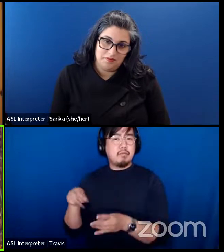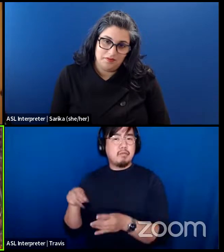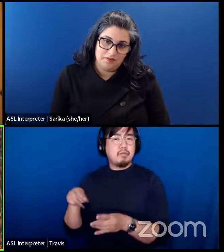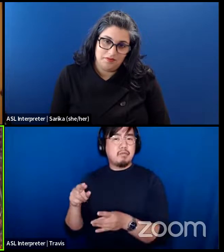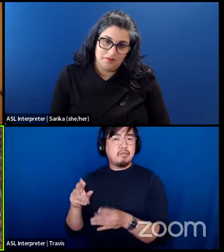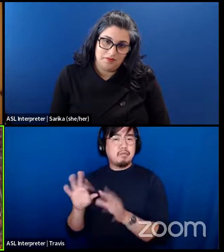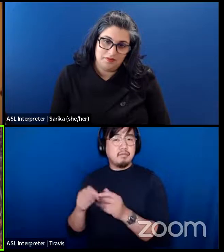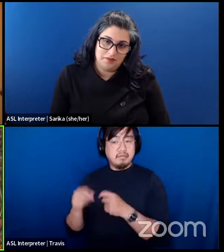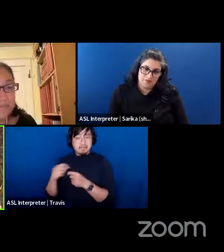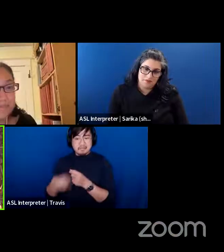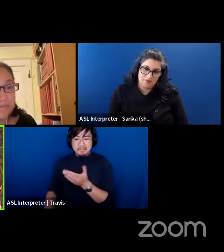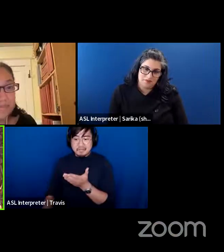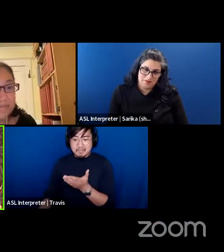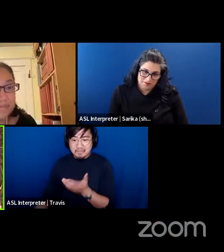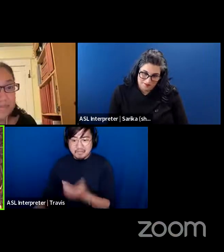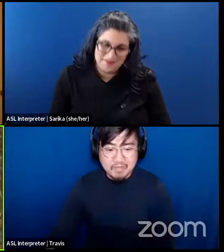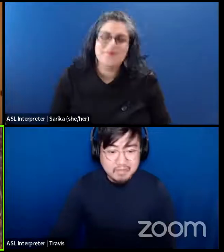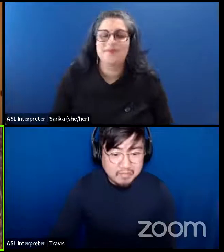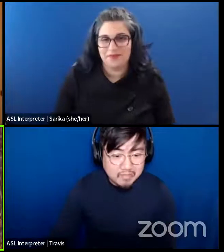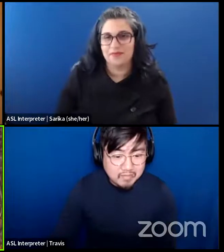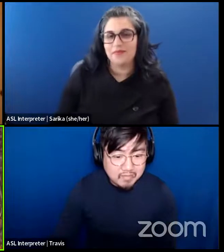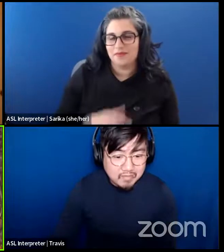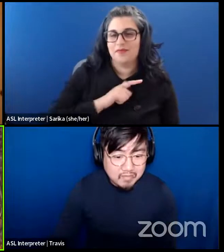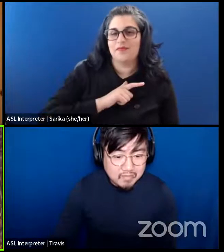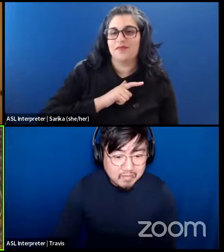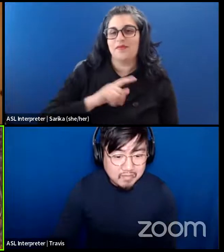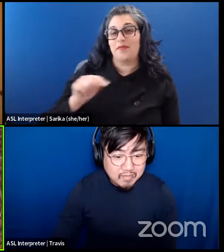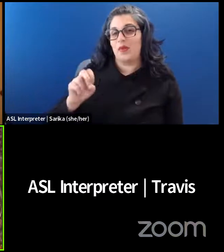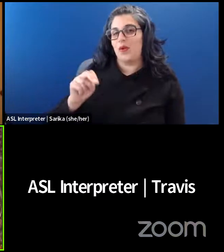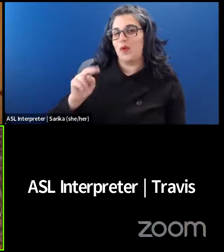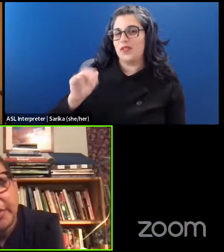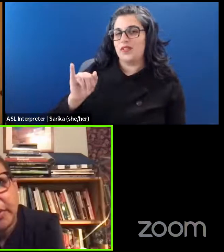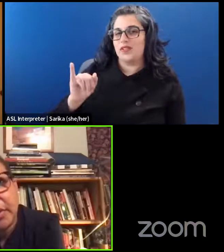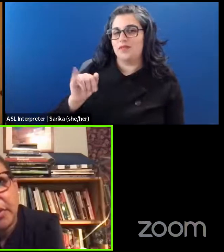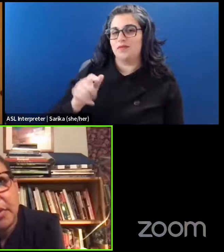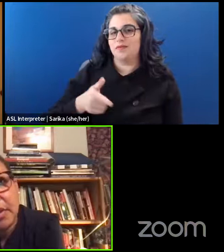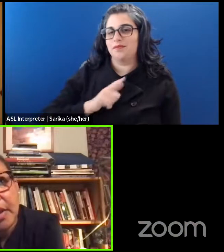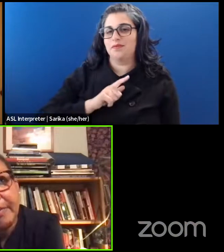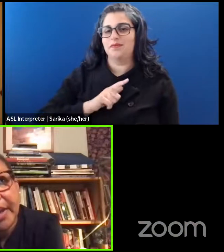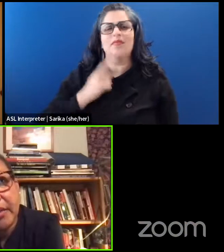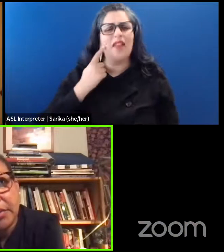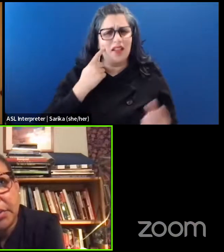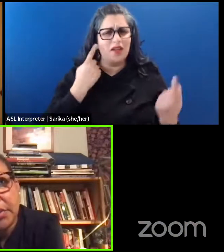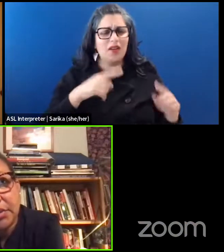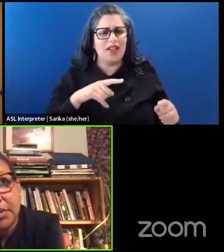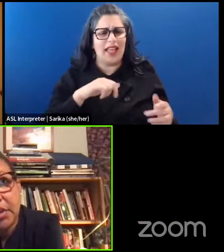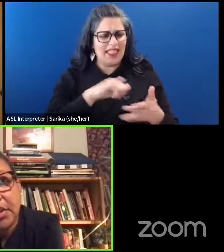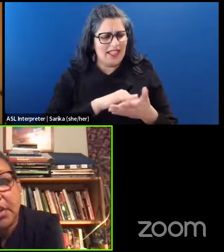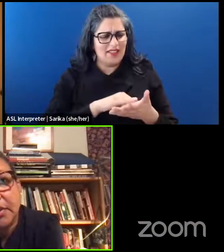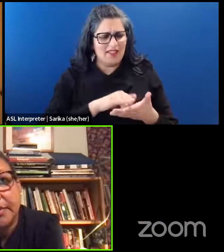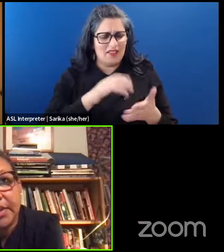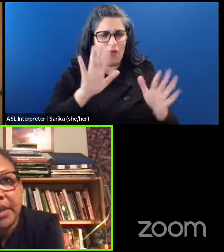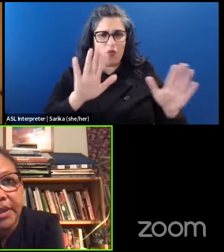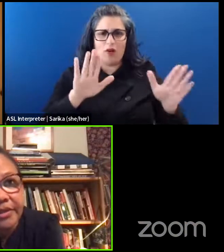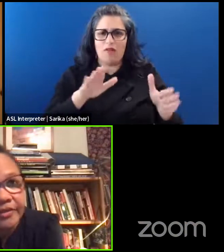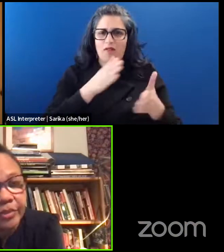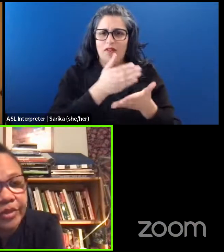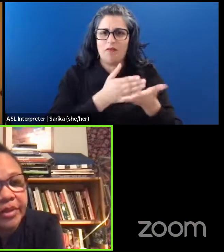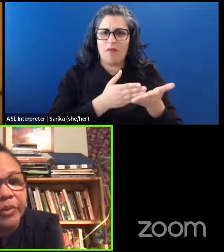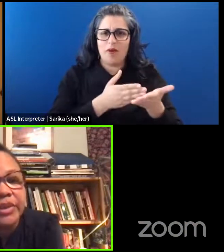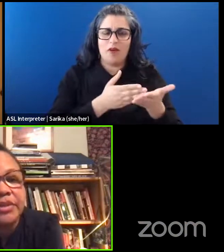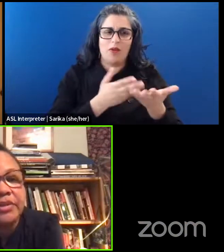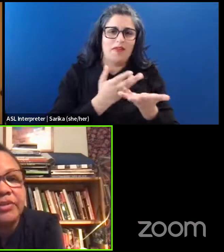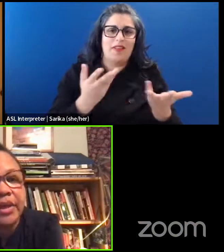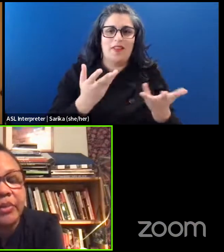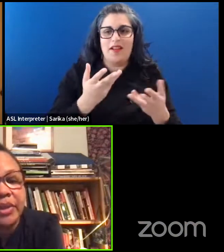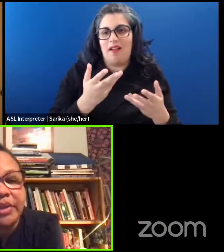Yeah, I would agree. And I think that that's what's really wonderful about the kind of work